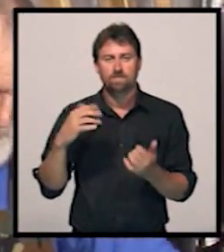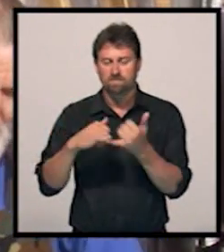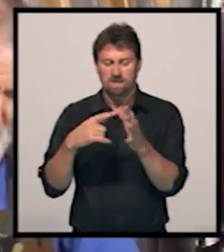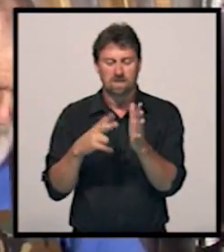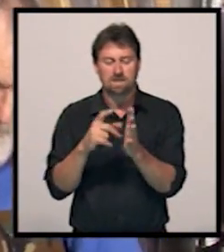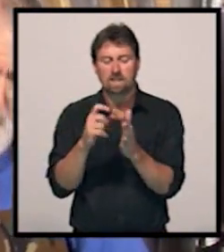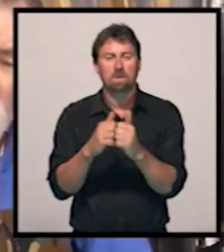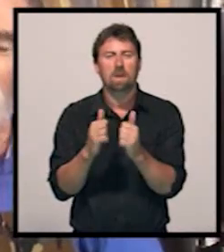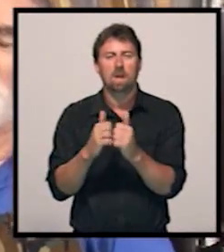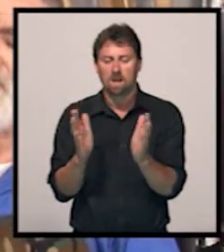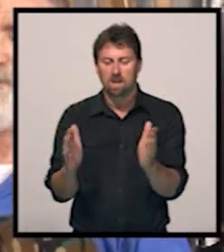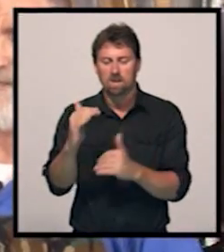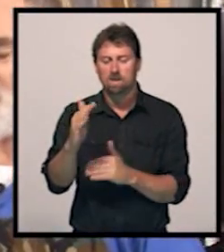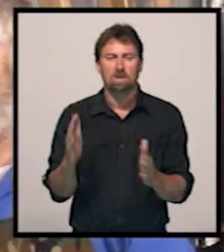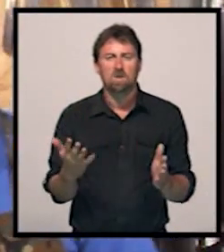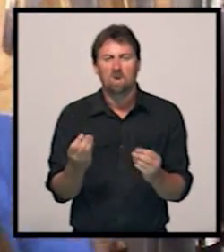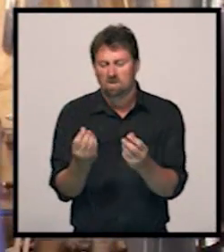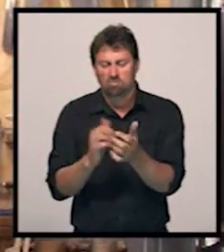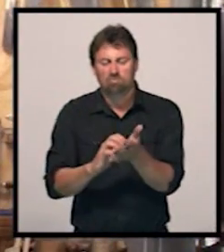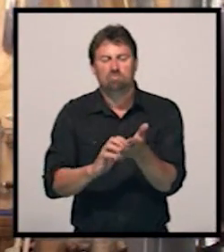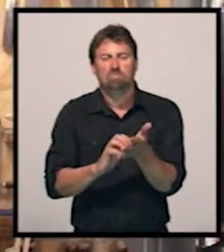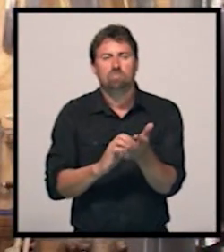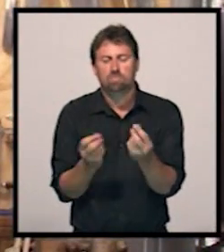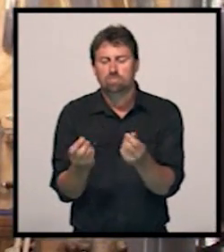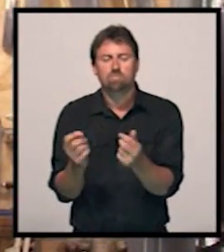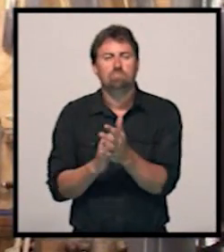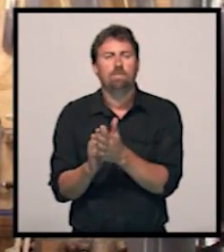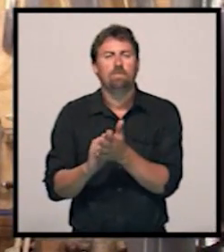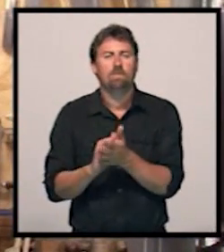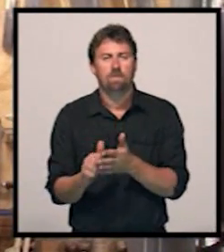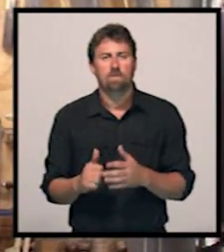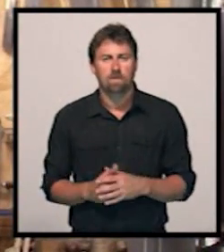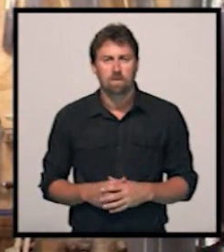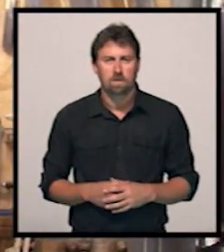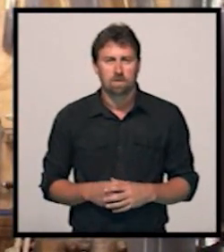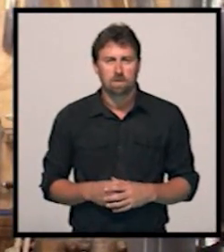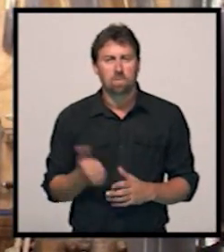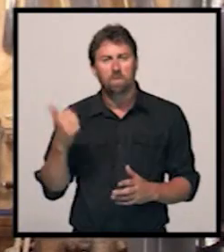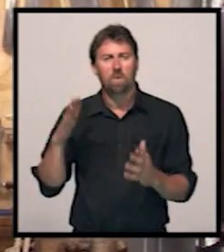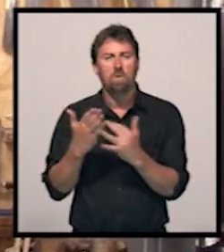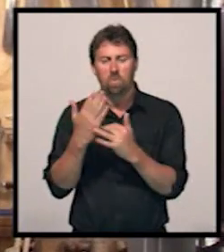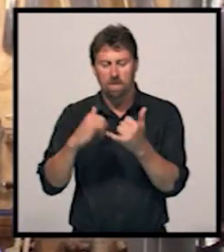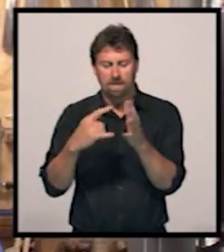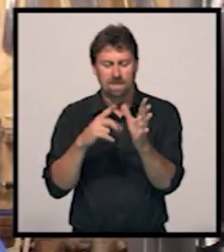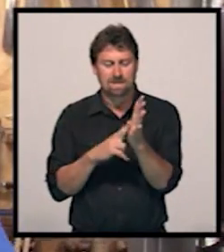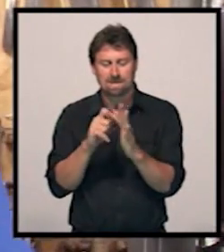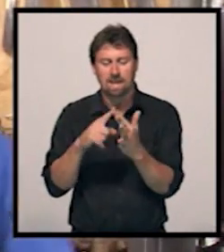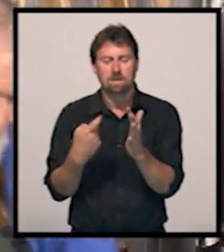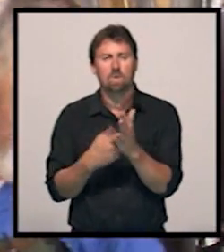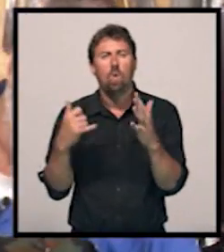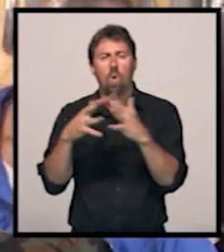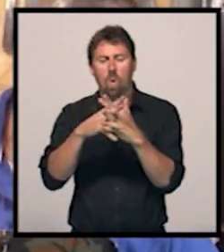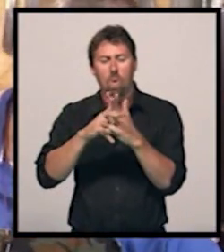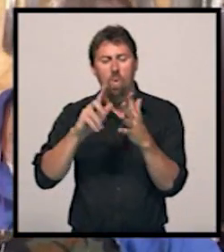sanding paper that or abrasive paper that they've had in their drum sanders or their wide belt